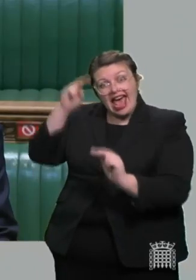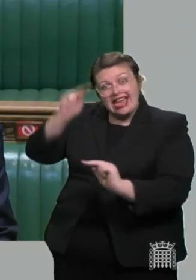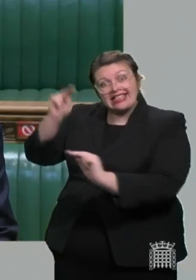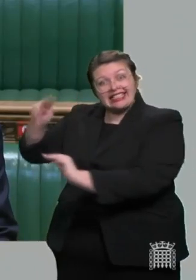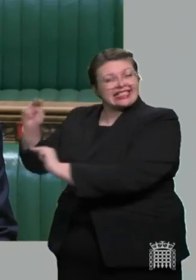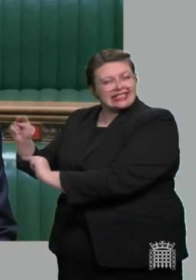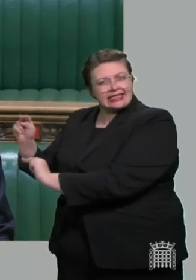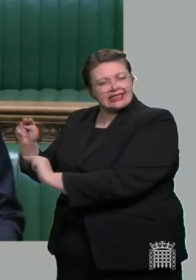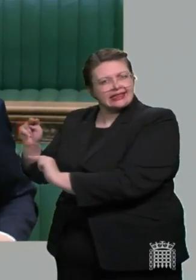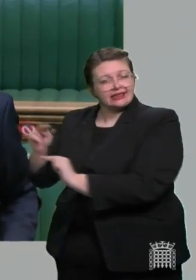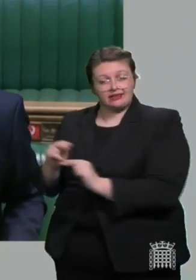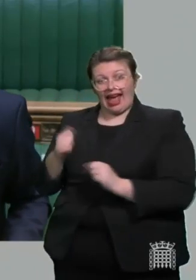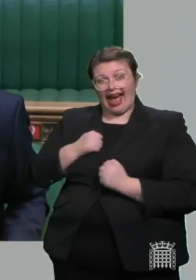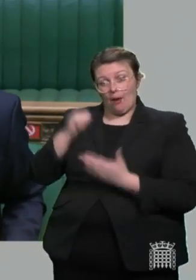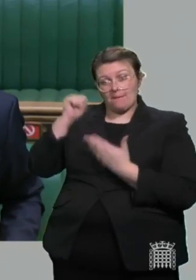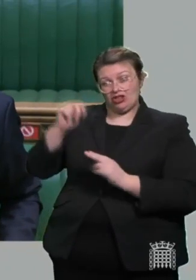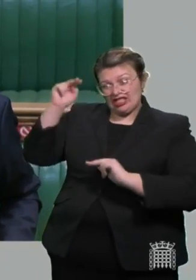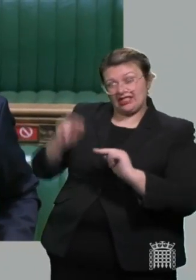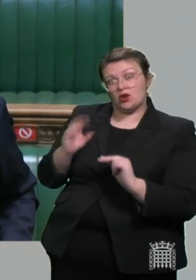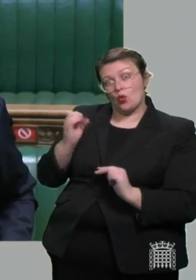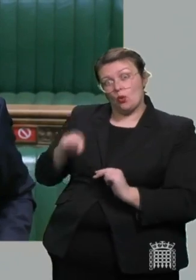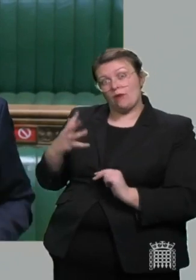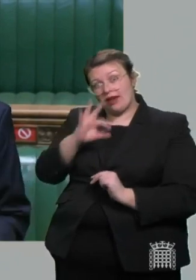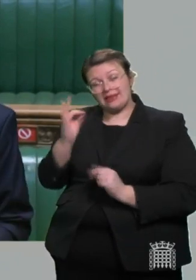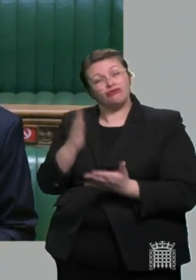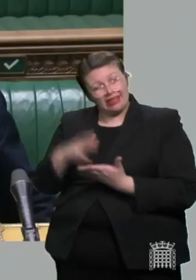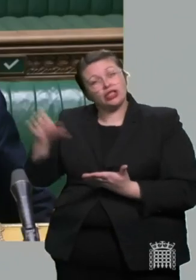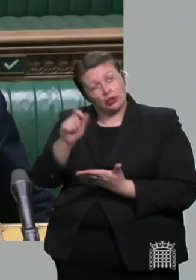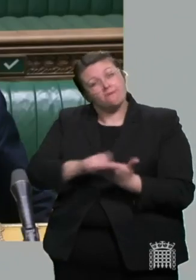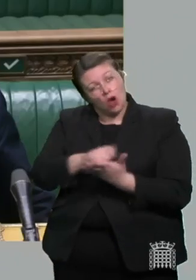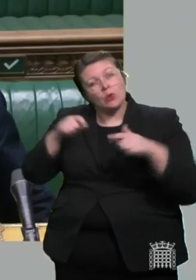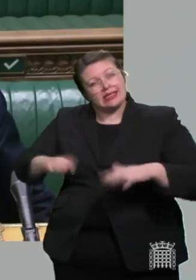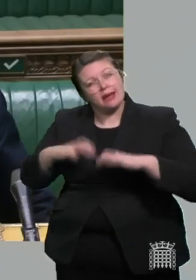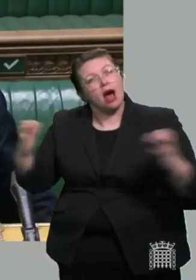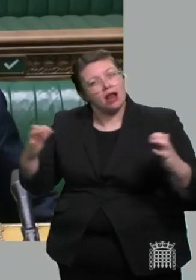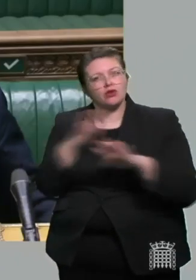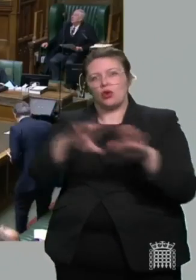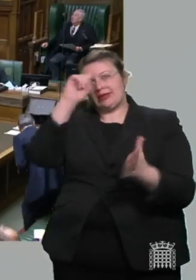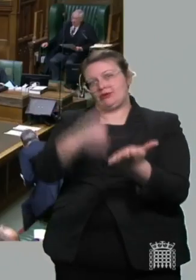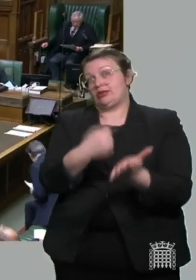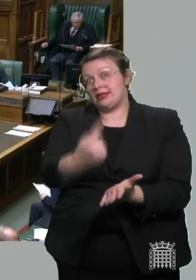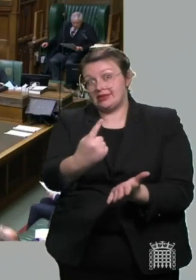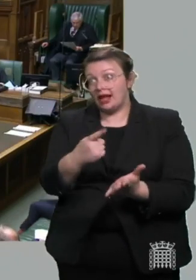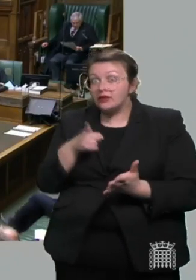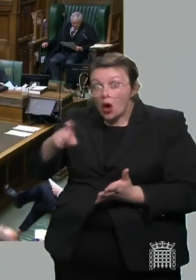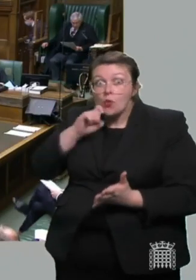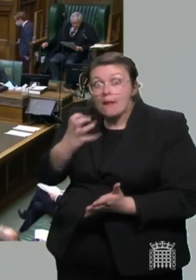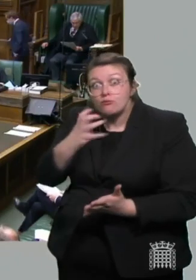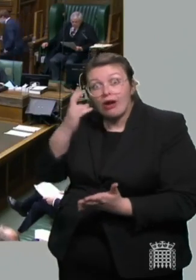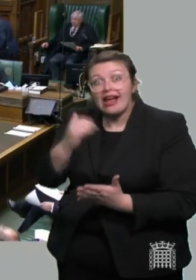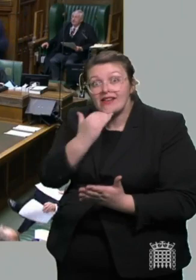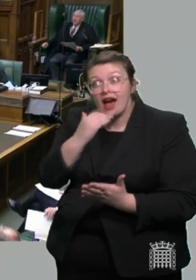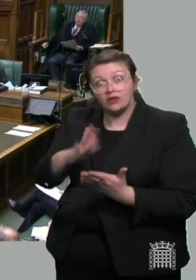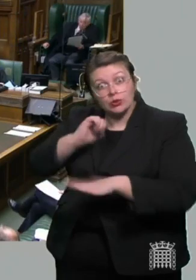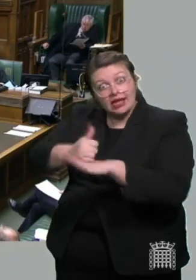0.5%, they should at least put that to a vote in this House. Will he have the courage to do so? Prime Minister. Mr